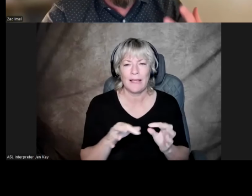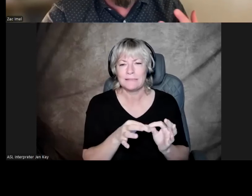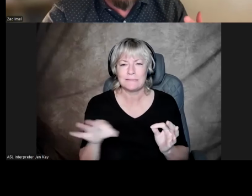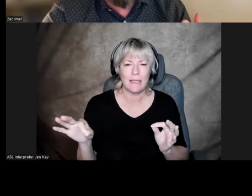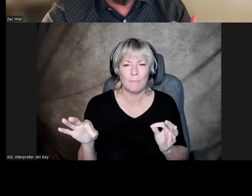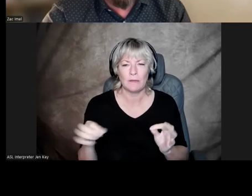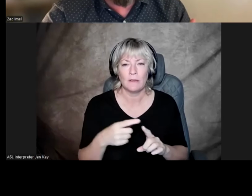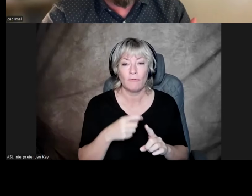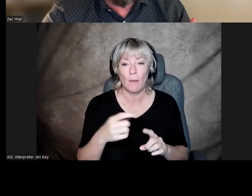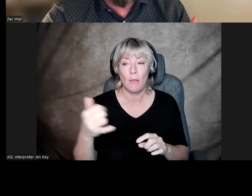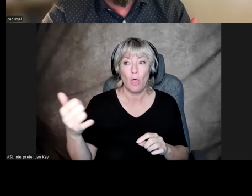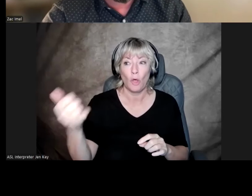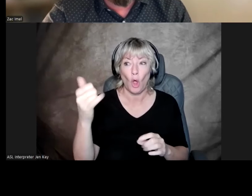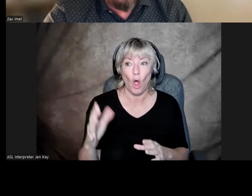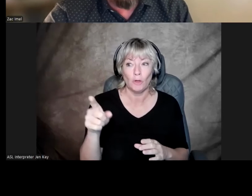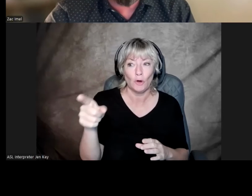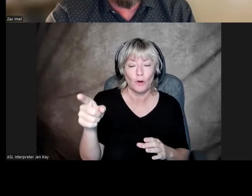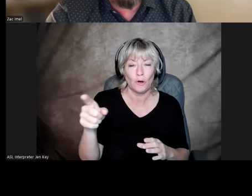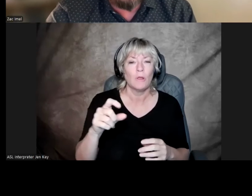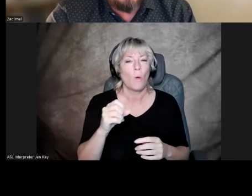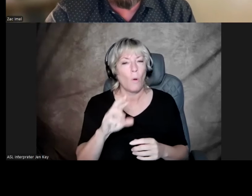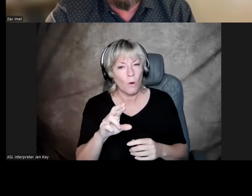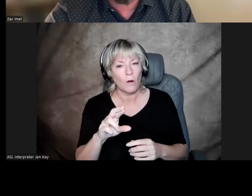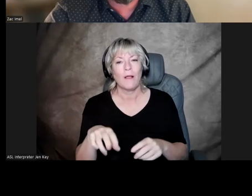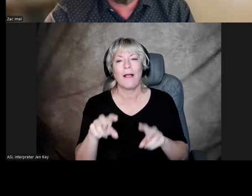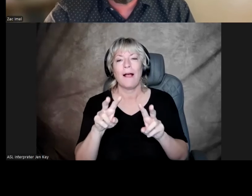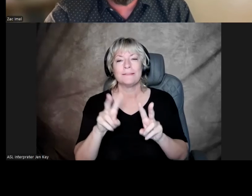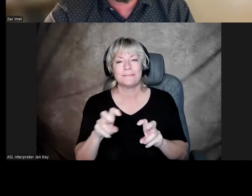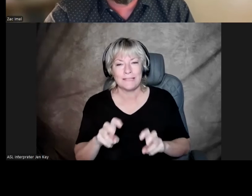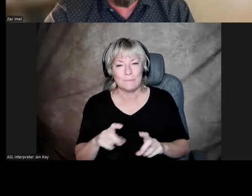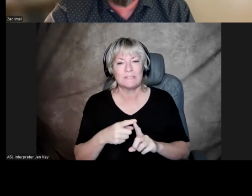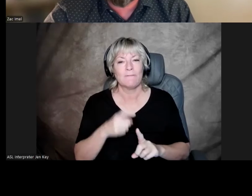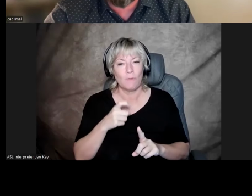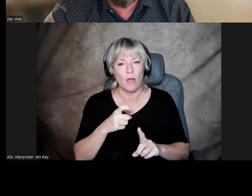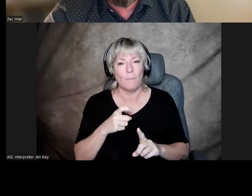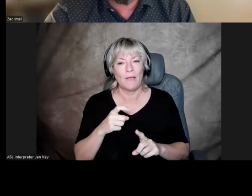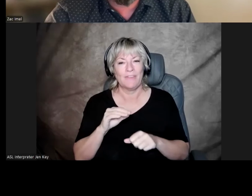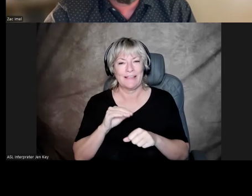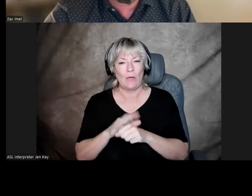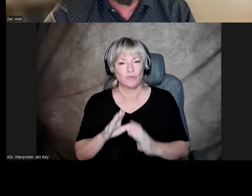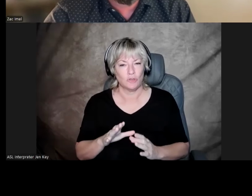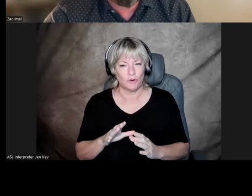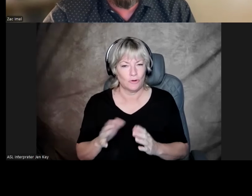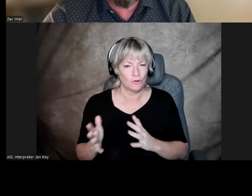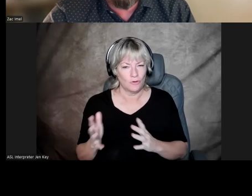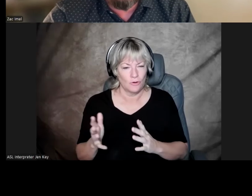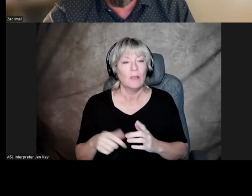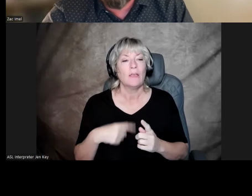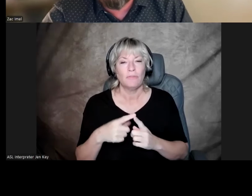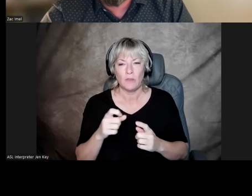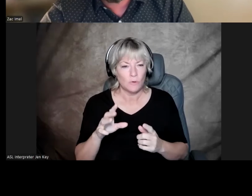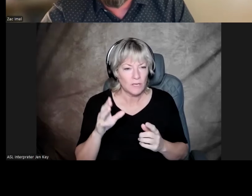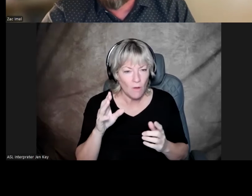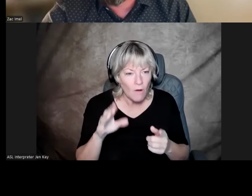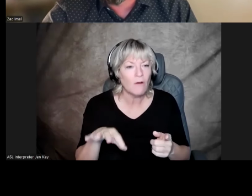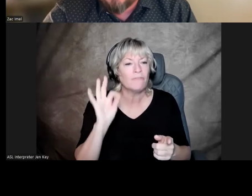the caller about risk, or were there assessments from the actual counselor. And so then you can zoom in and see,